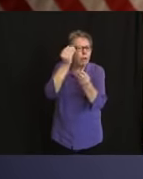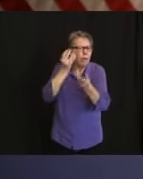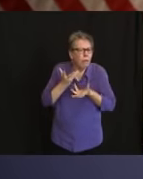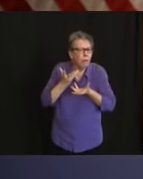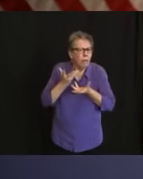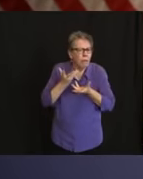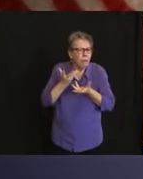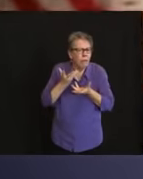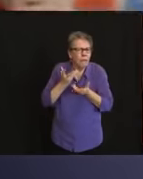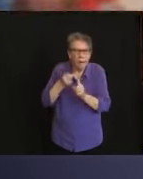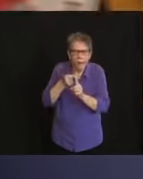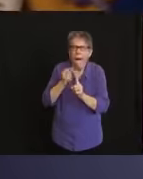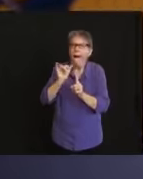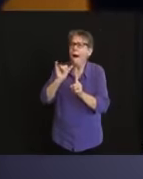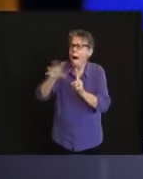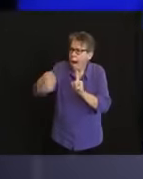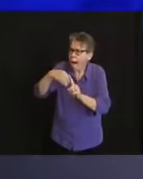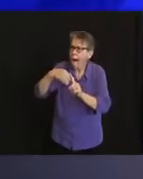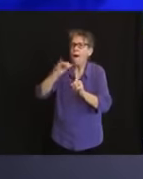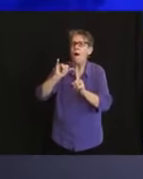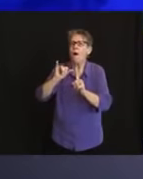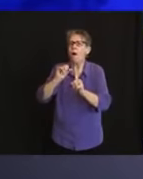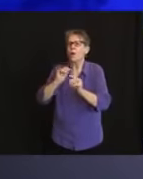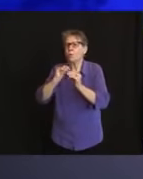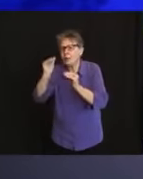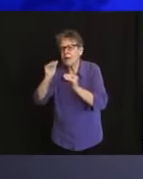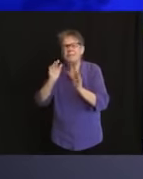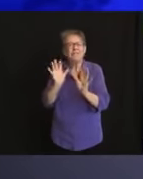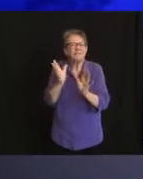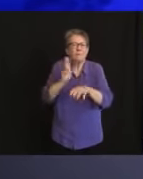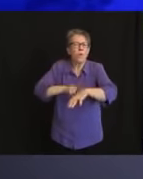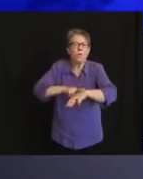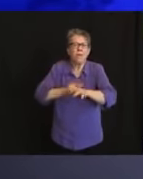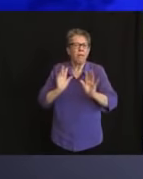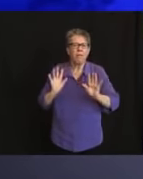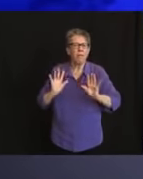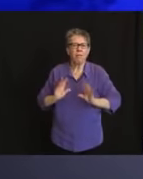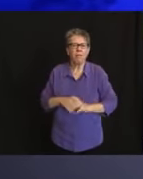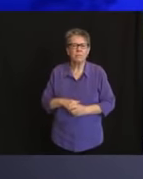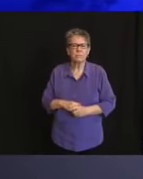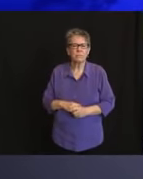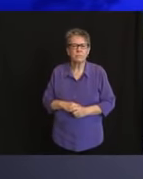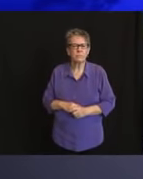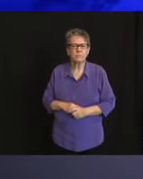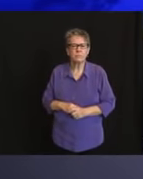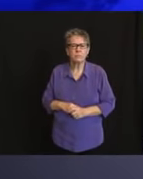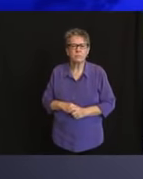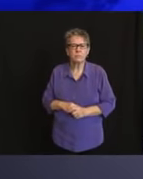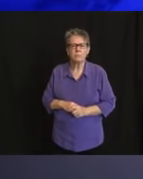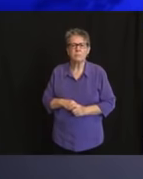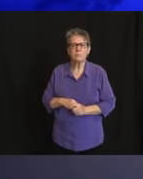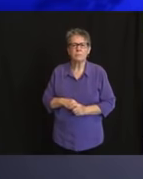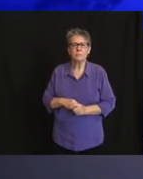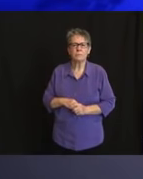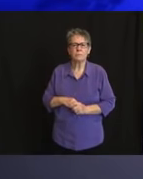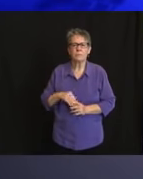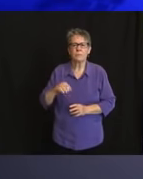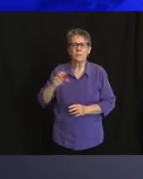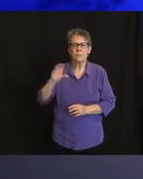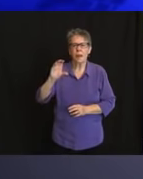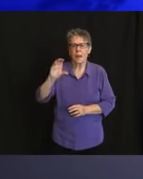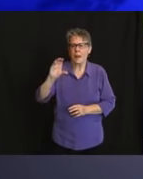Pat Callahan. As of this morning, Matt, 701 law enforcement statewide tested positive, and as of this